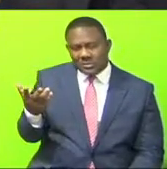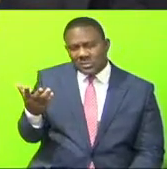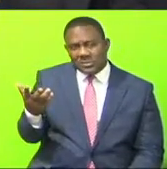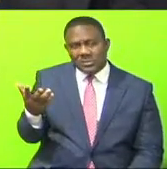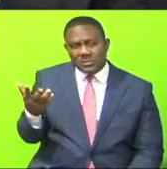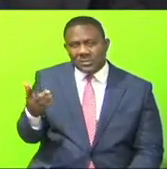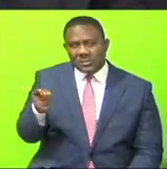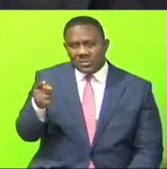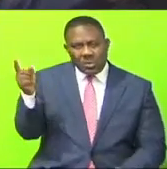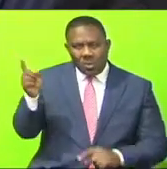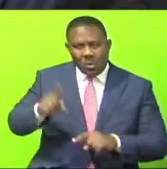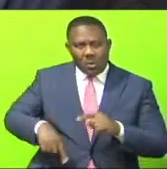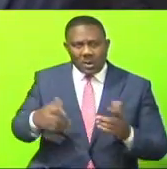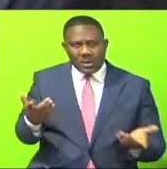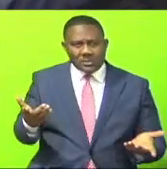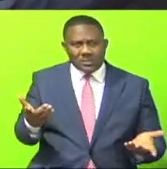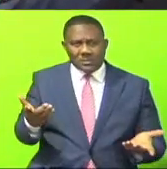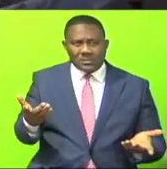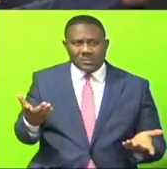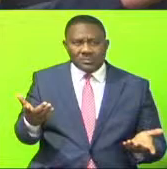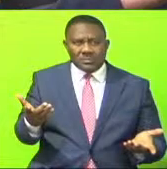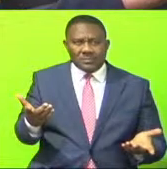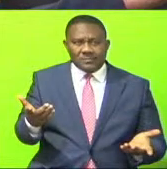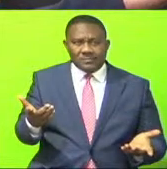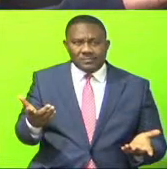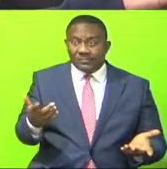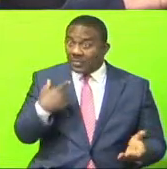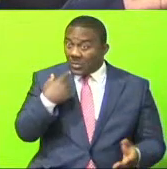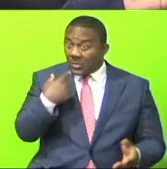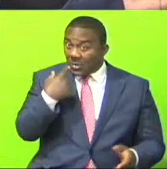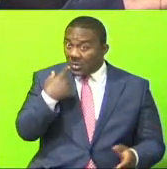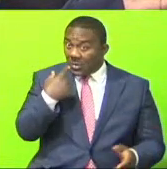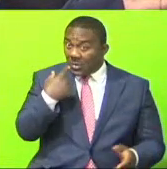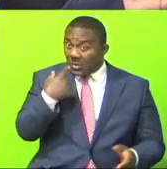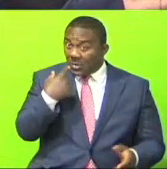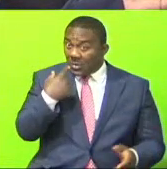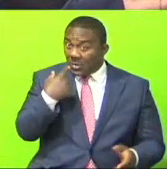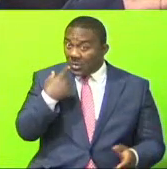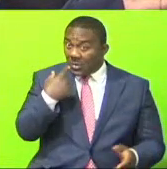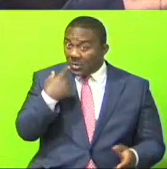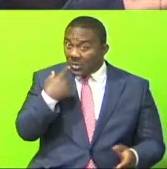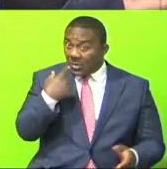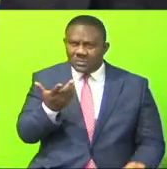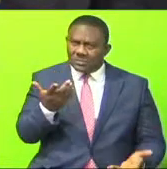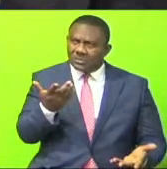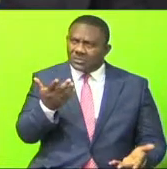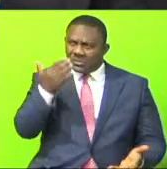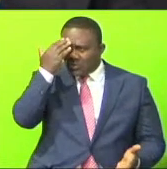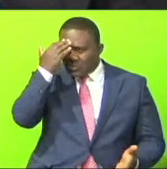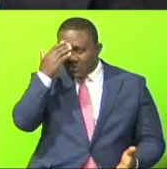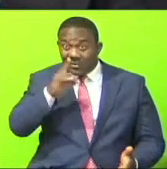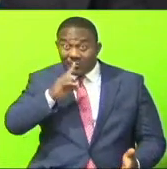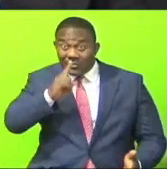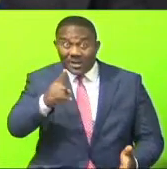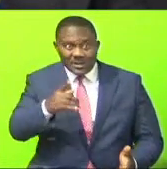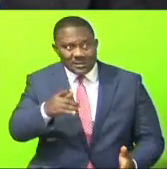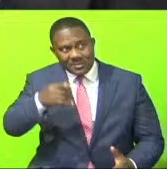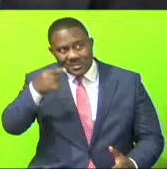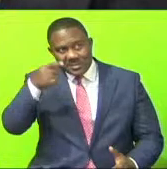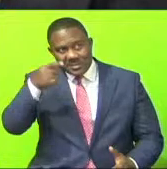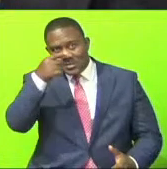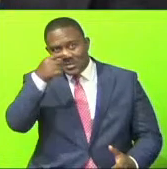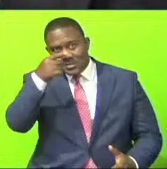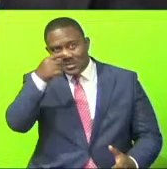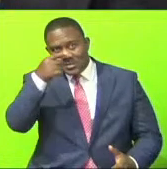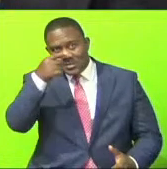to do? Who would look at the facts? The Supreme Court. So if you want